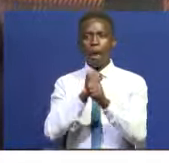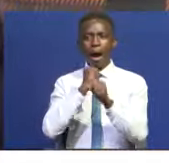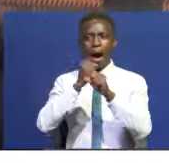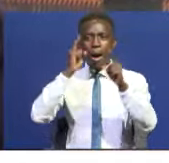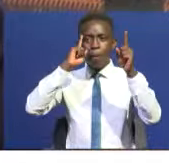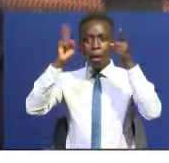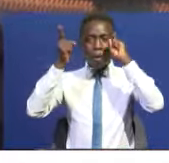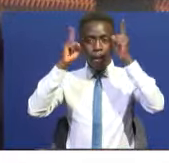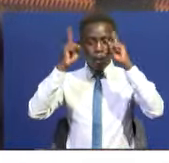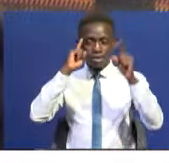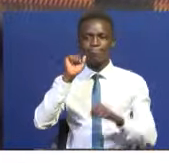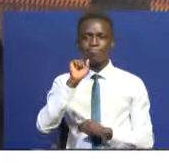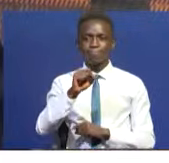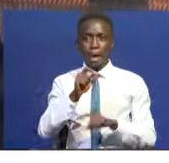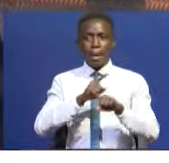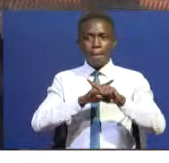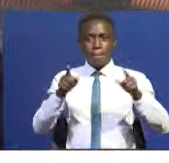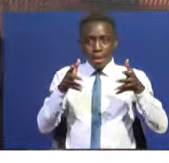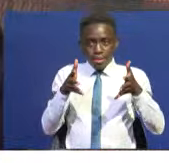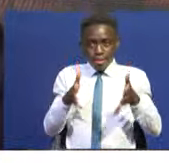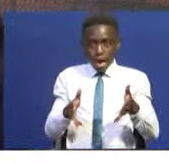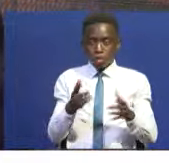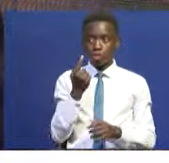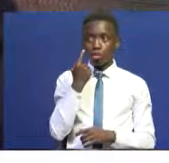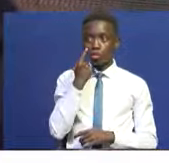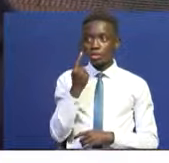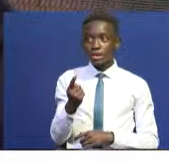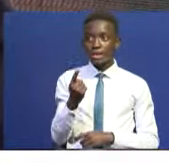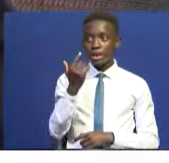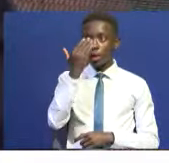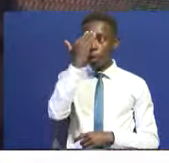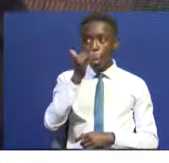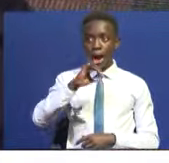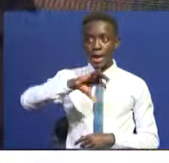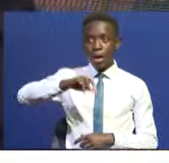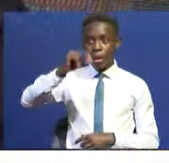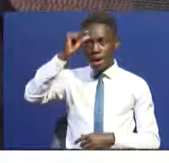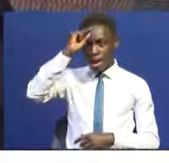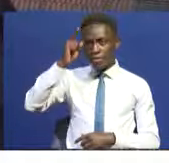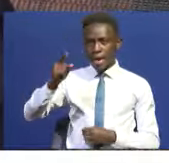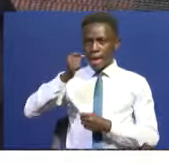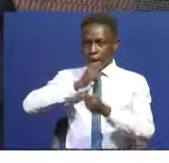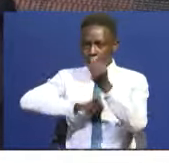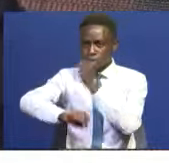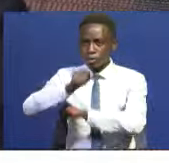right now, the reason why you see now the county government has put measures so that by